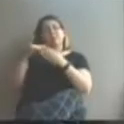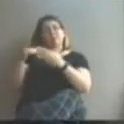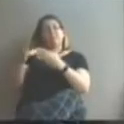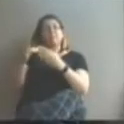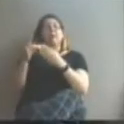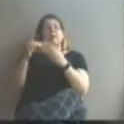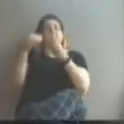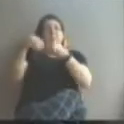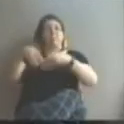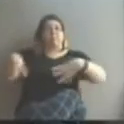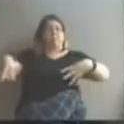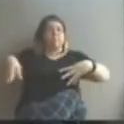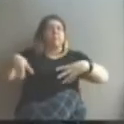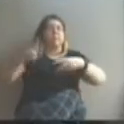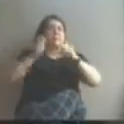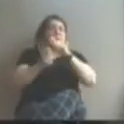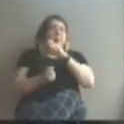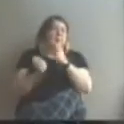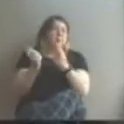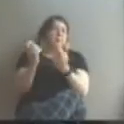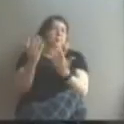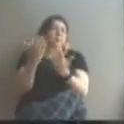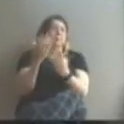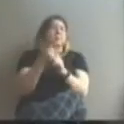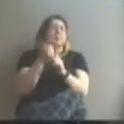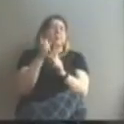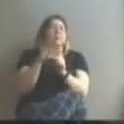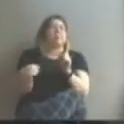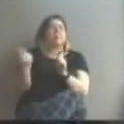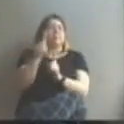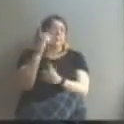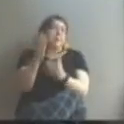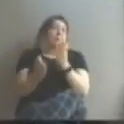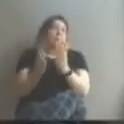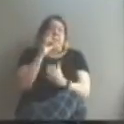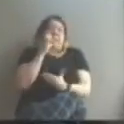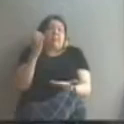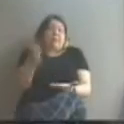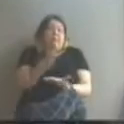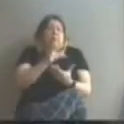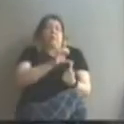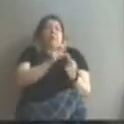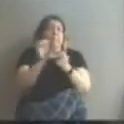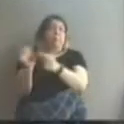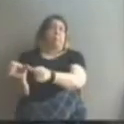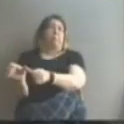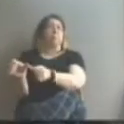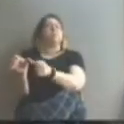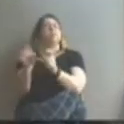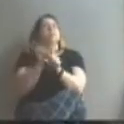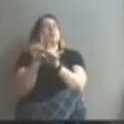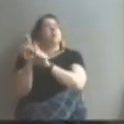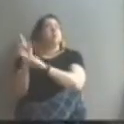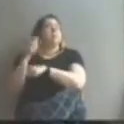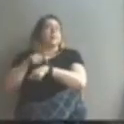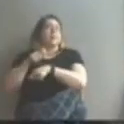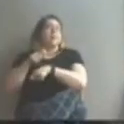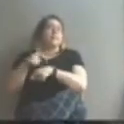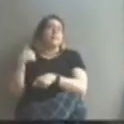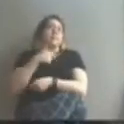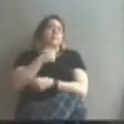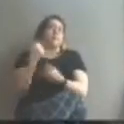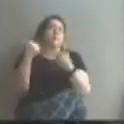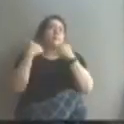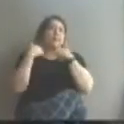are organizational changes that are being recommended by those who may not be here to carry them out, and also at a time when we have